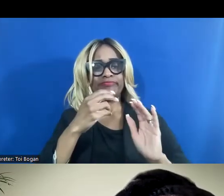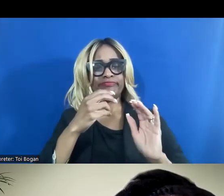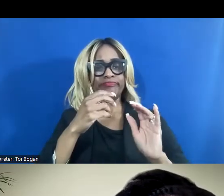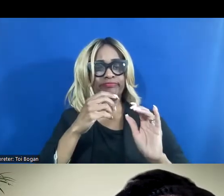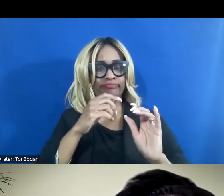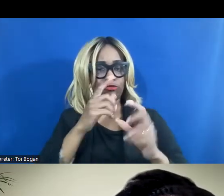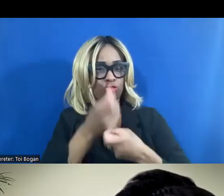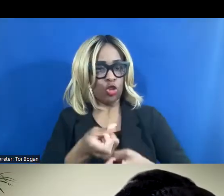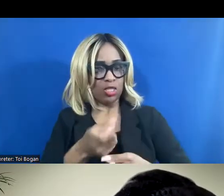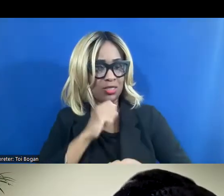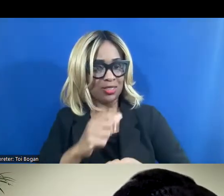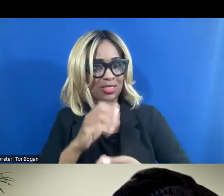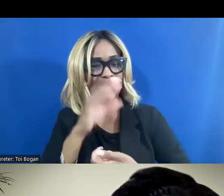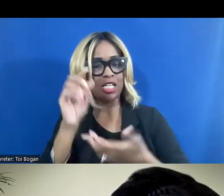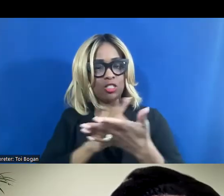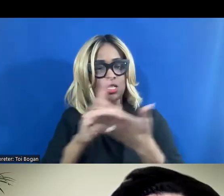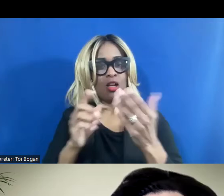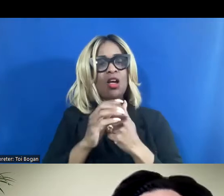or culturally incompetent care.